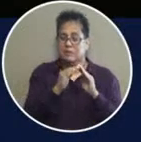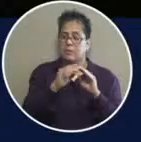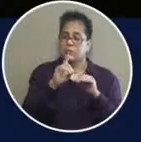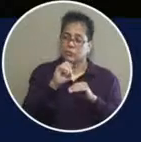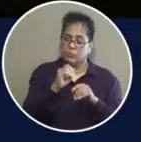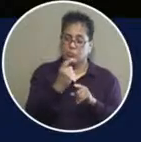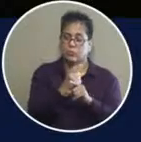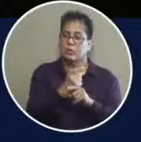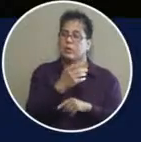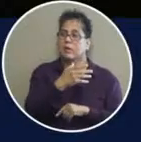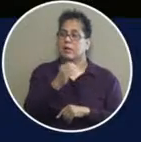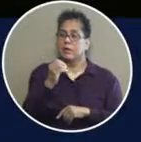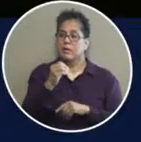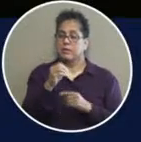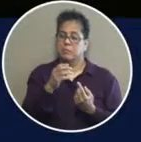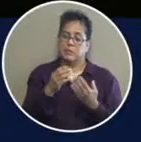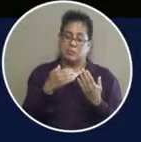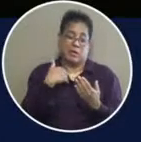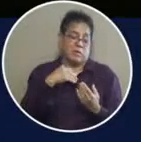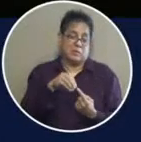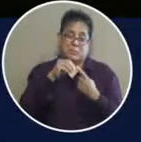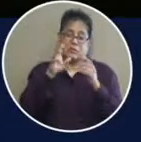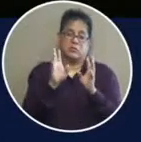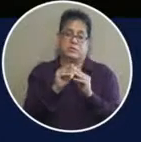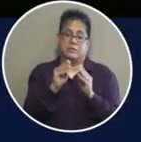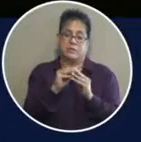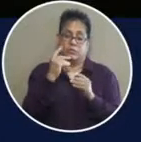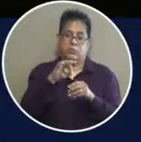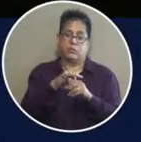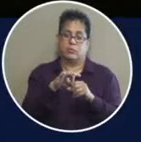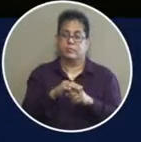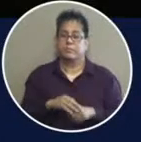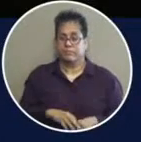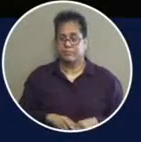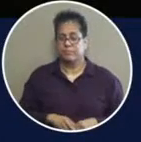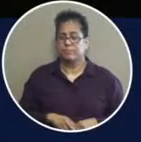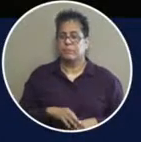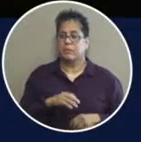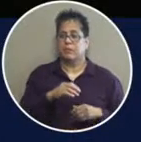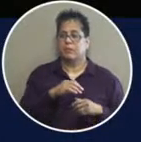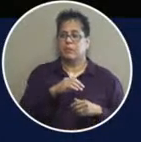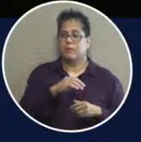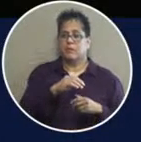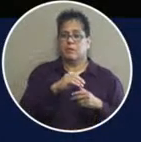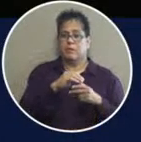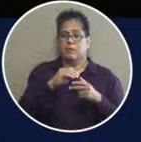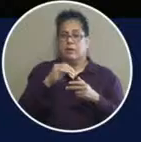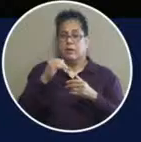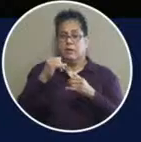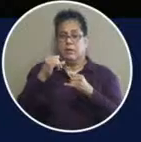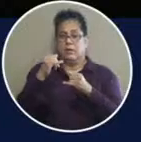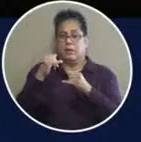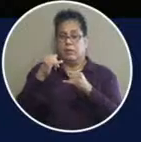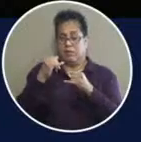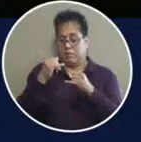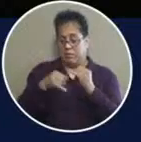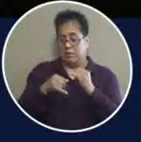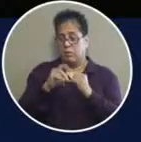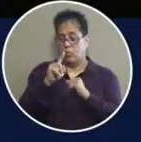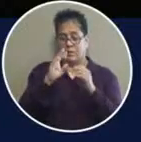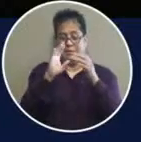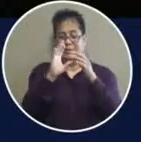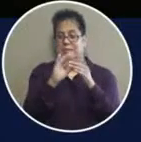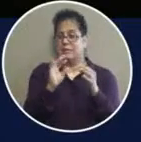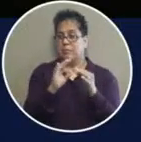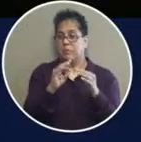and also just a special session. Thank you so much. Thank you. And finally, I'll read a statement